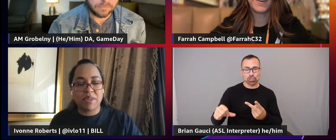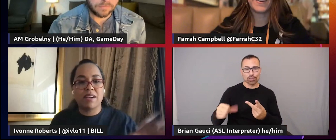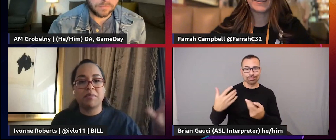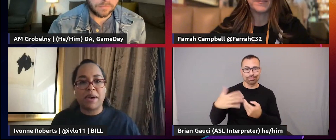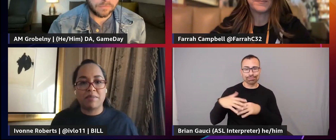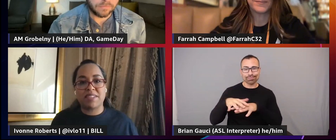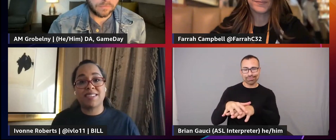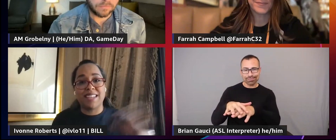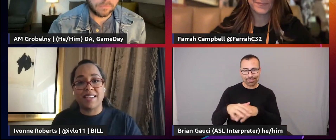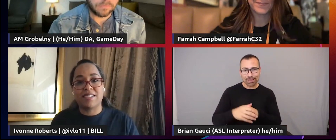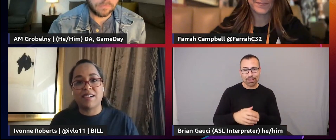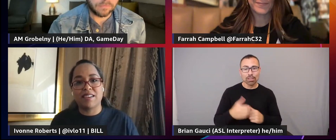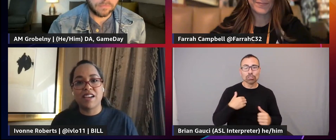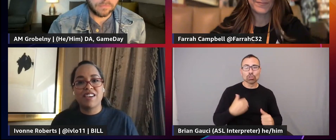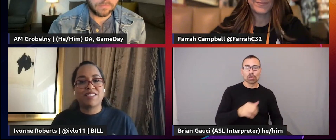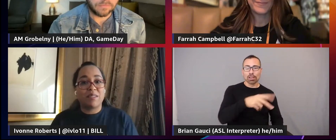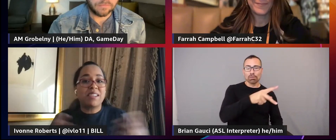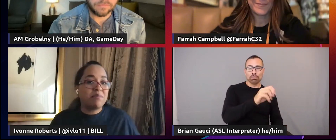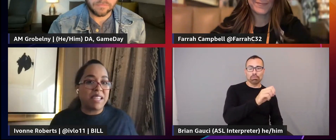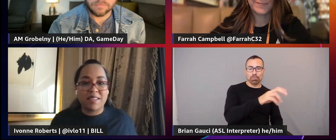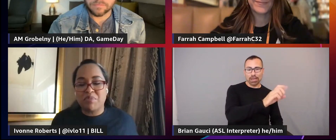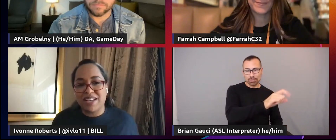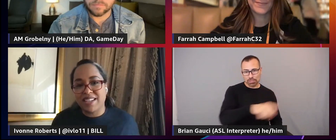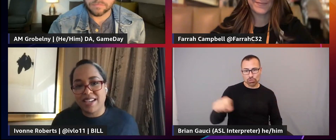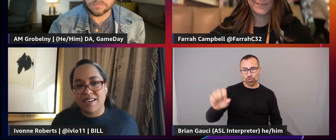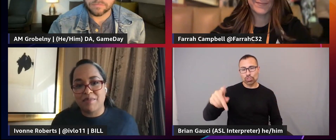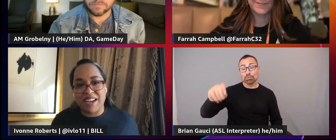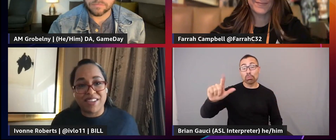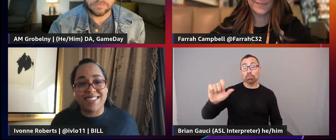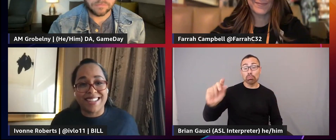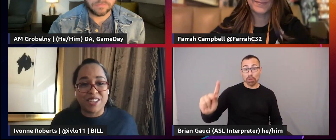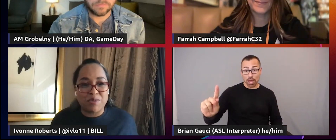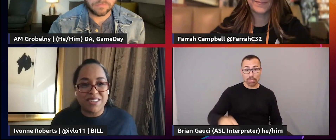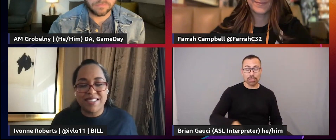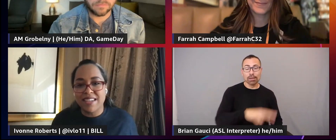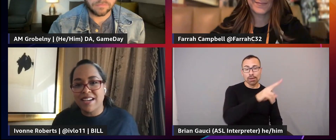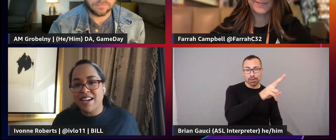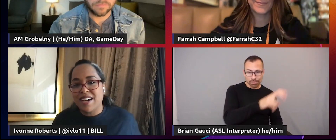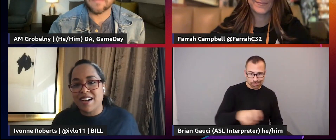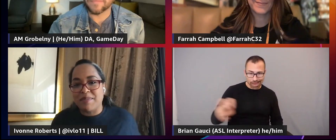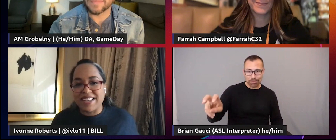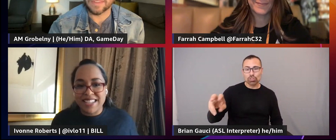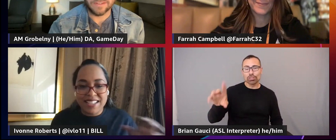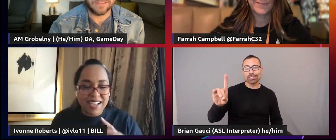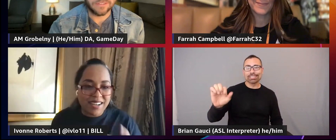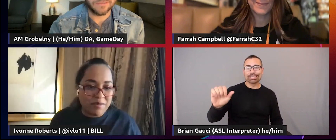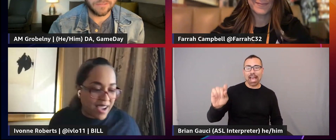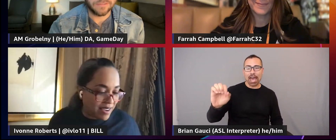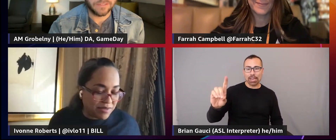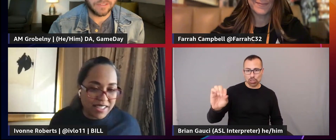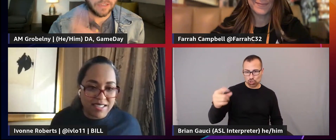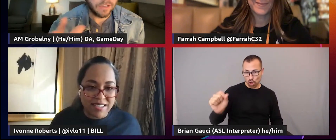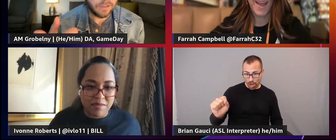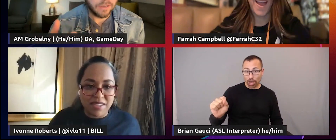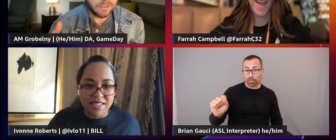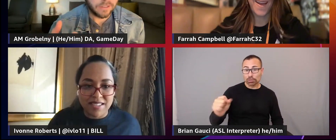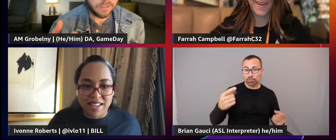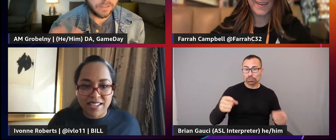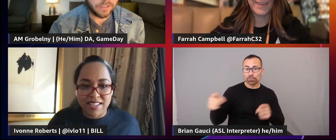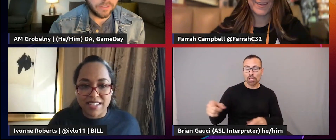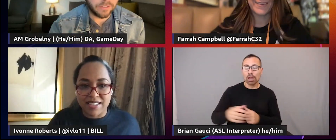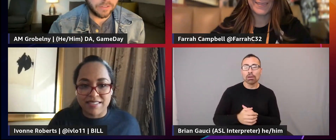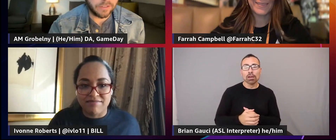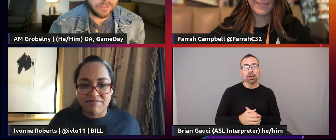pipes to Splunk, pipes to Datadog, so that we can make some pretty advanced dashboards. I did have like some of